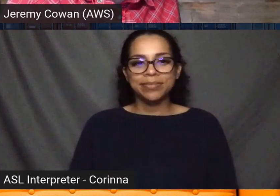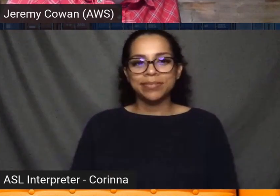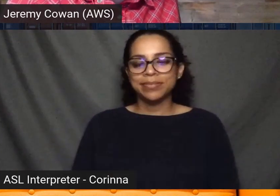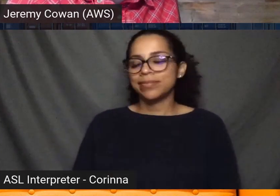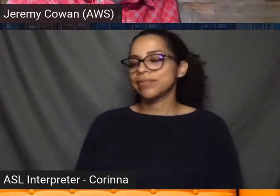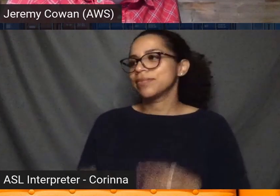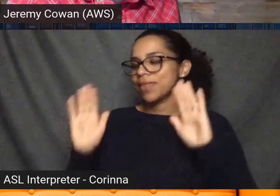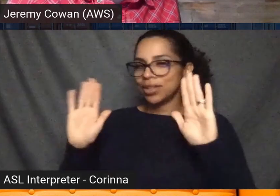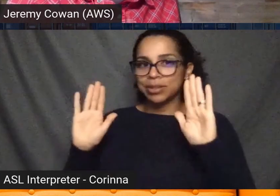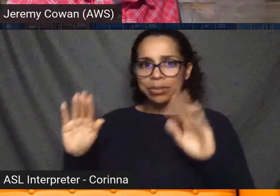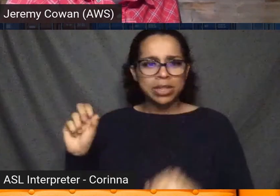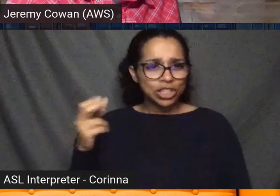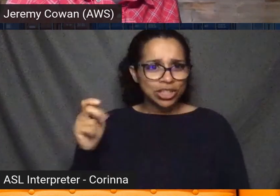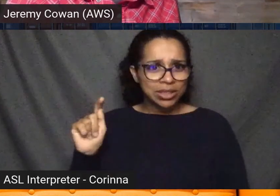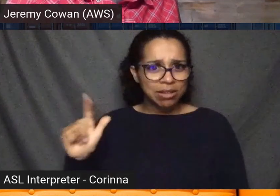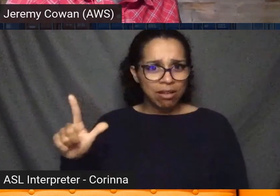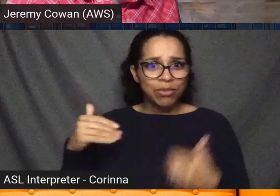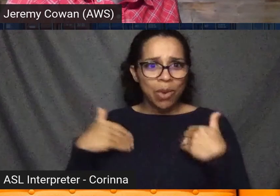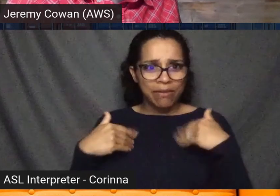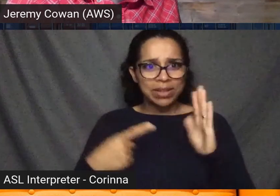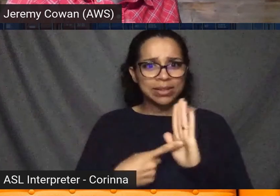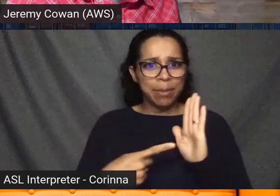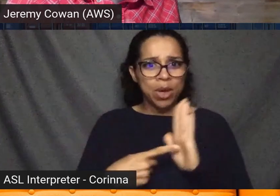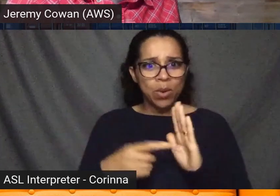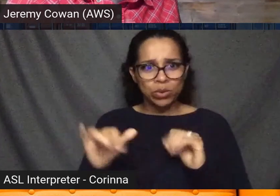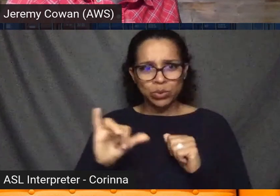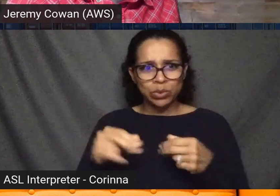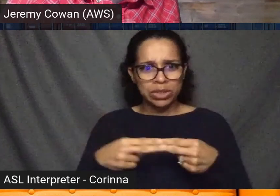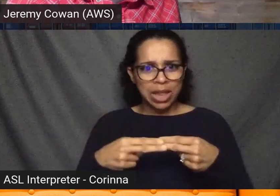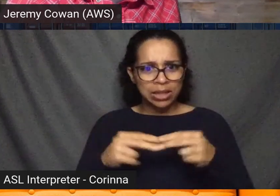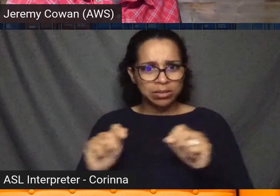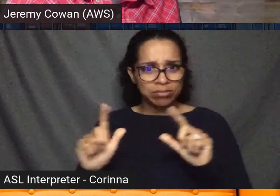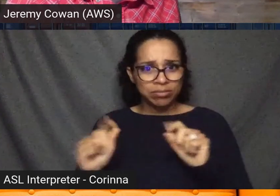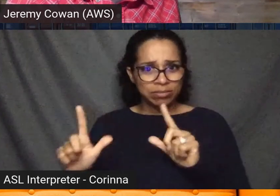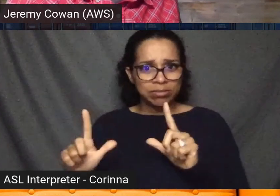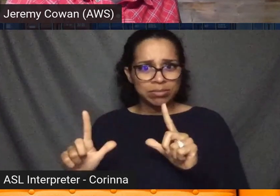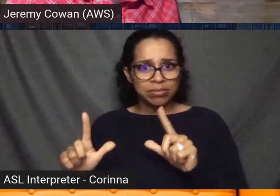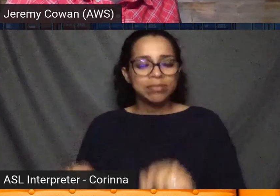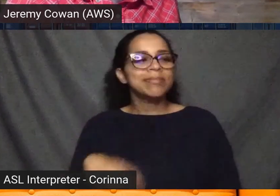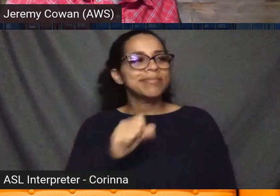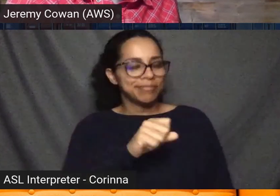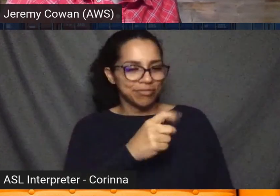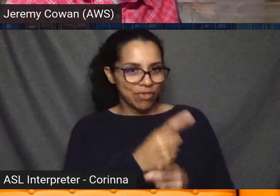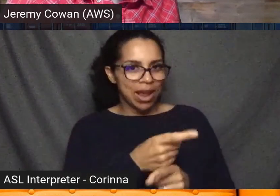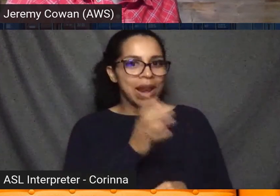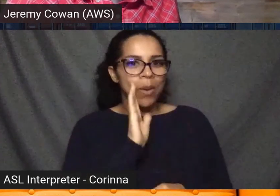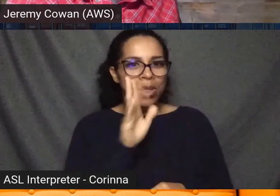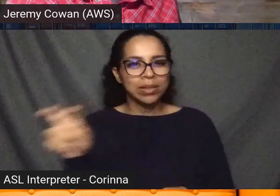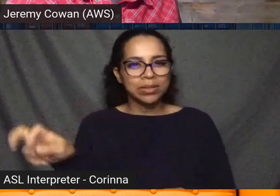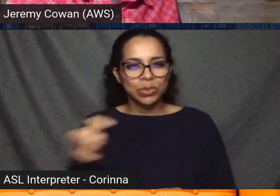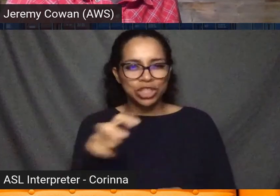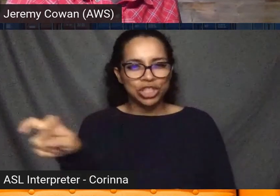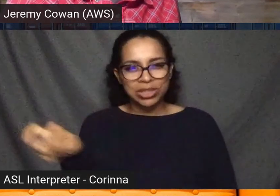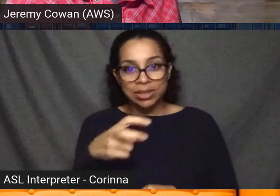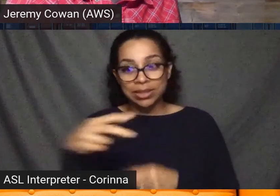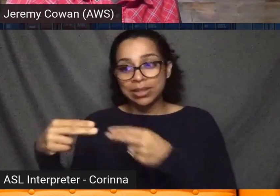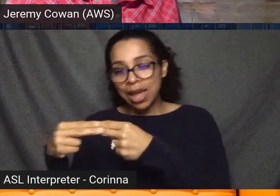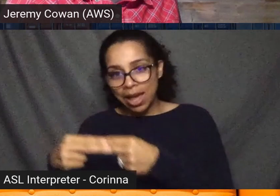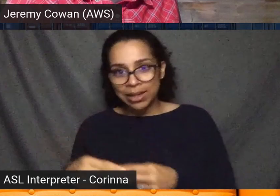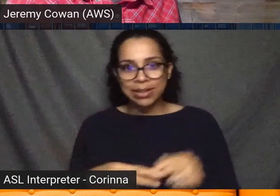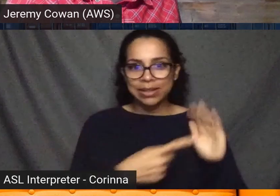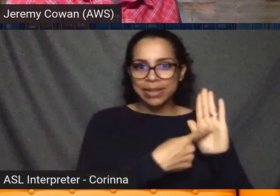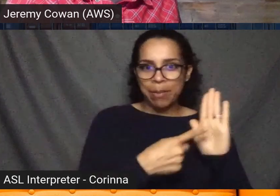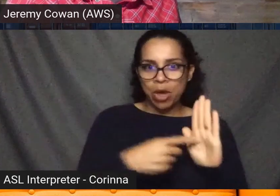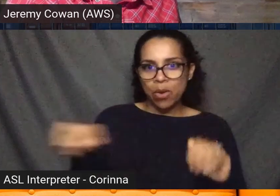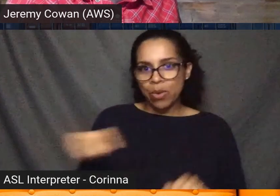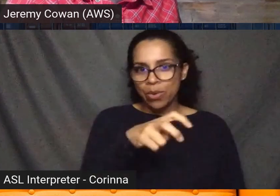Awesome. And I know, Sheetal, you have a demo for us, and I think you have some slides too, right? Yeah, I'll be switching between slide and the demo so that we get a context.